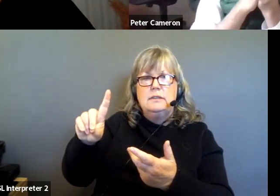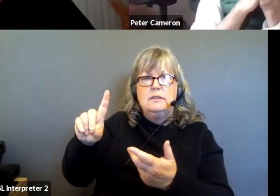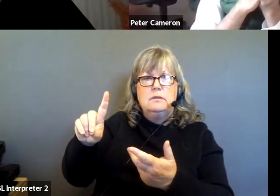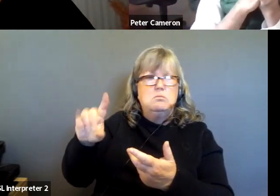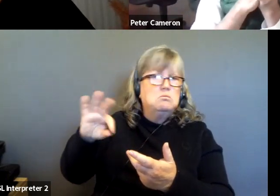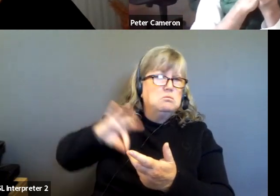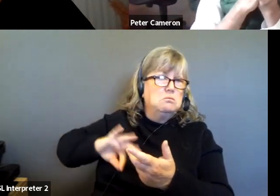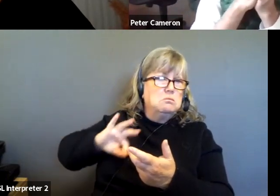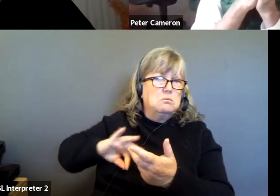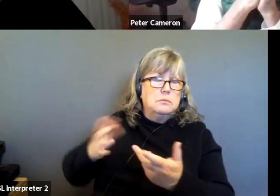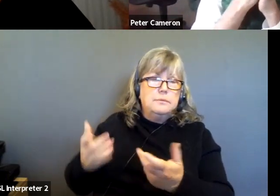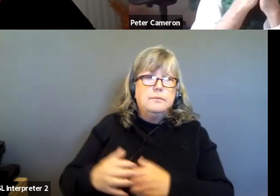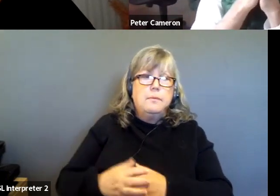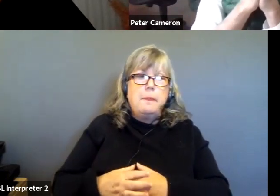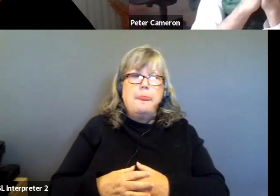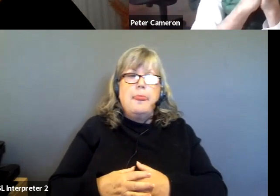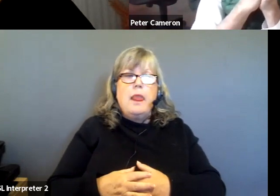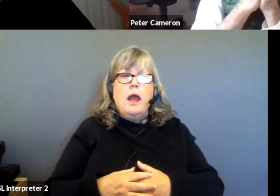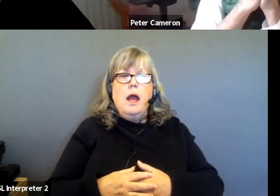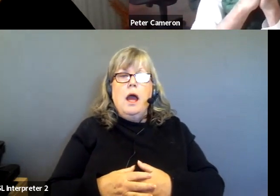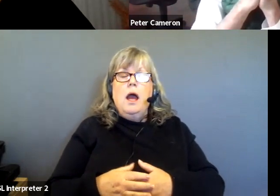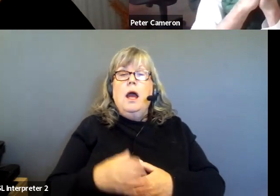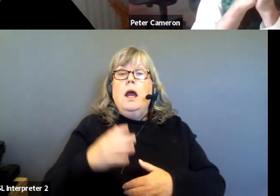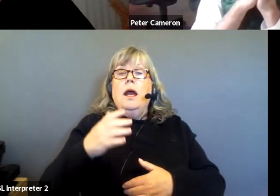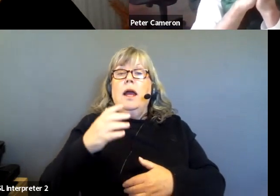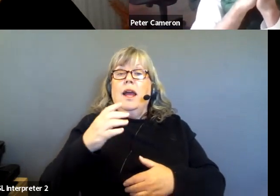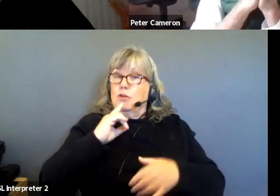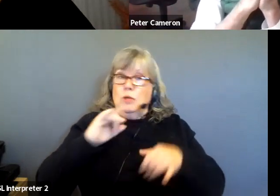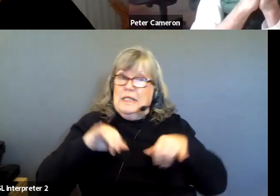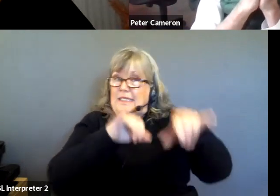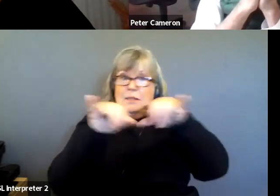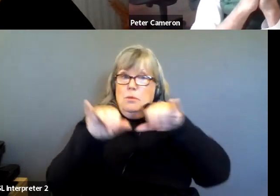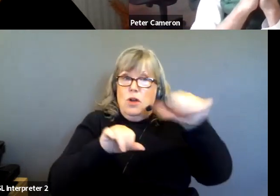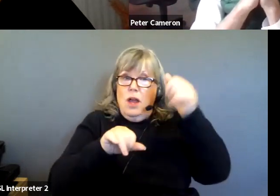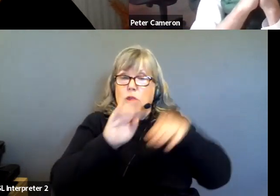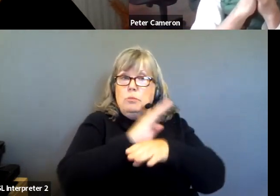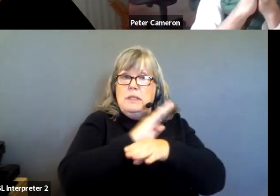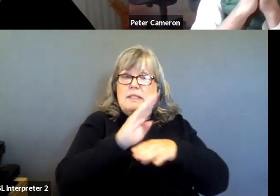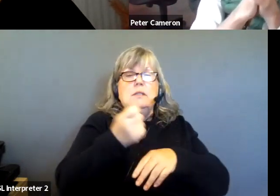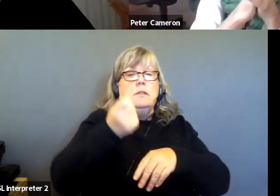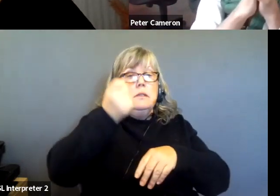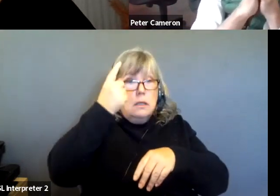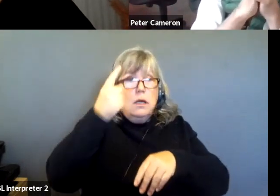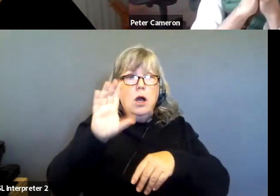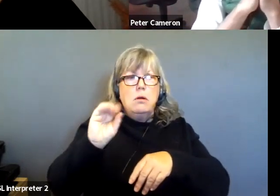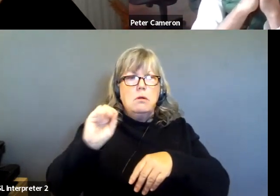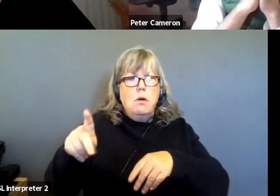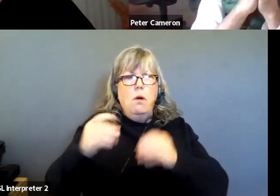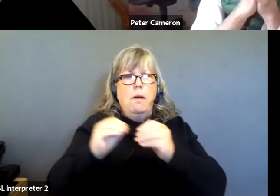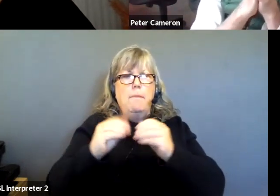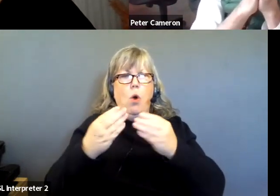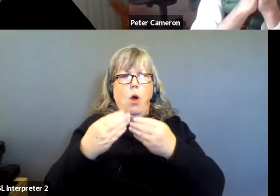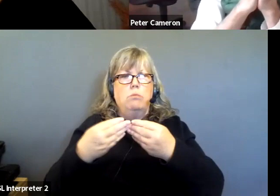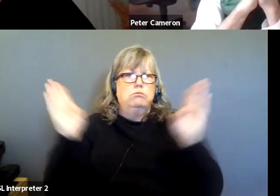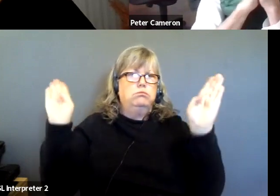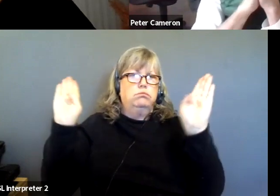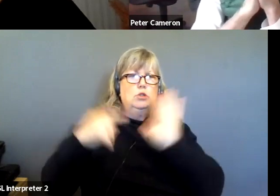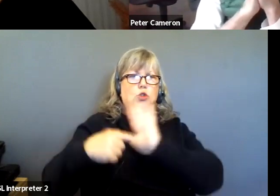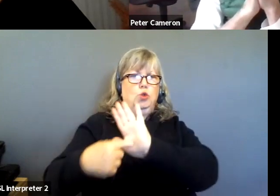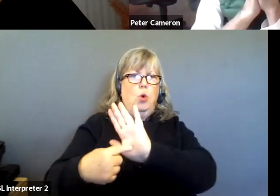in the co-op, it's more open and transparent, and the control again is one member, one